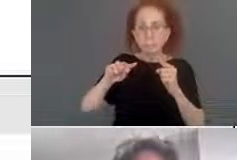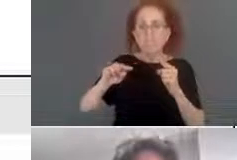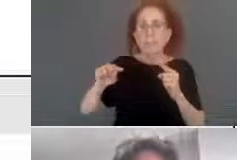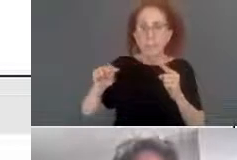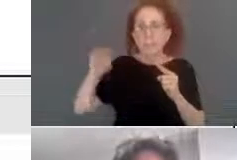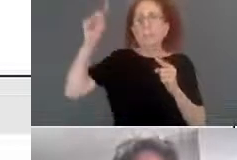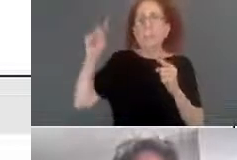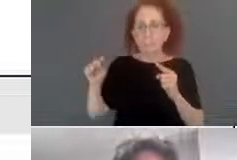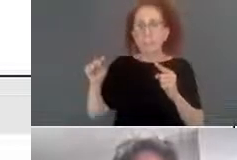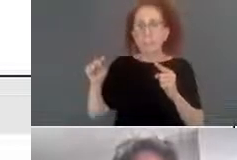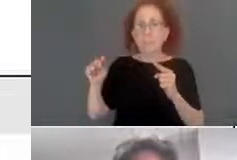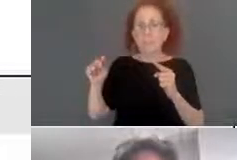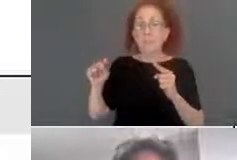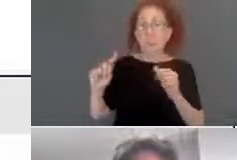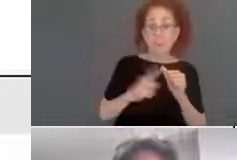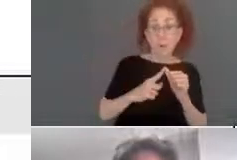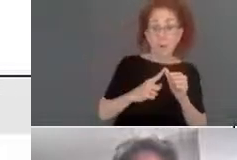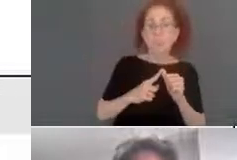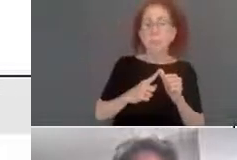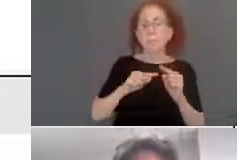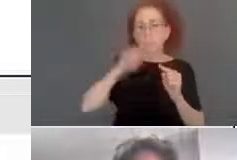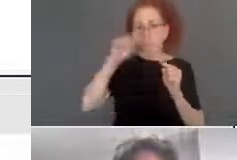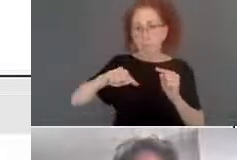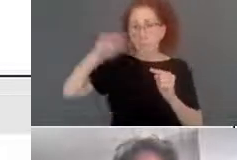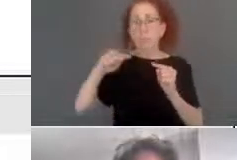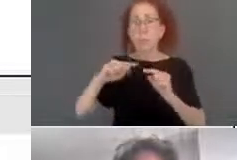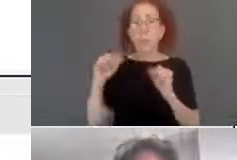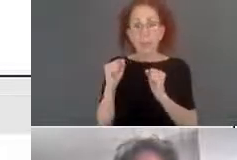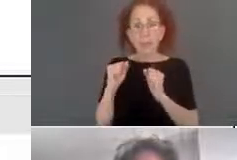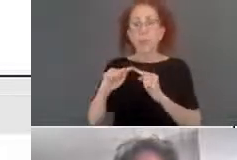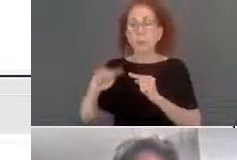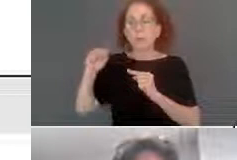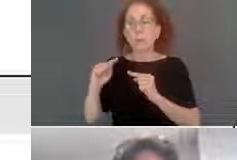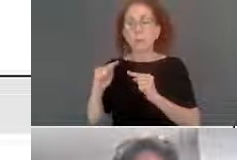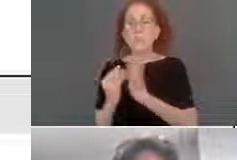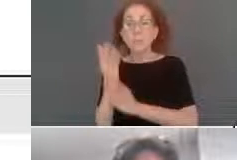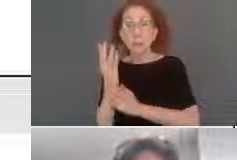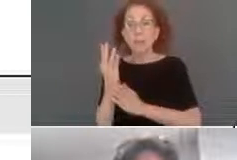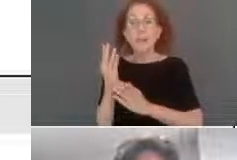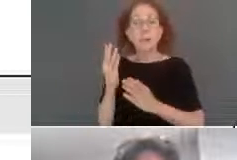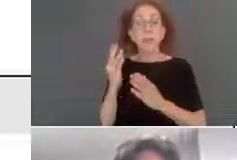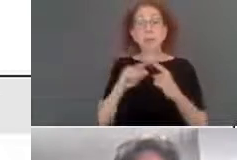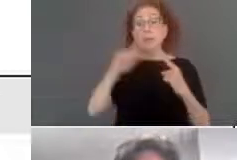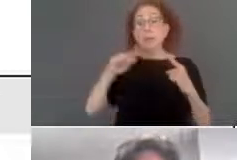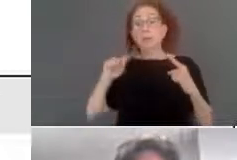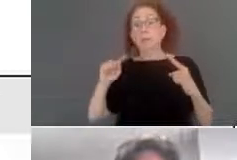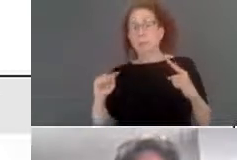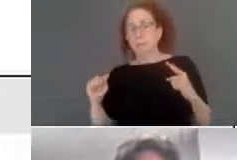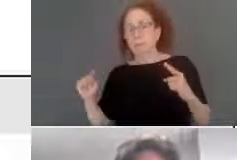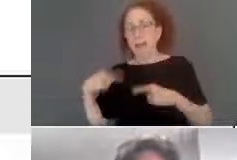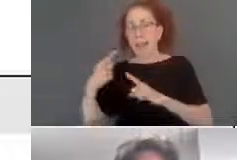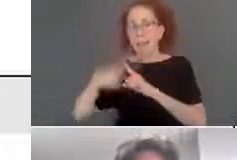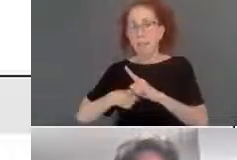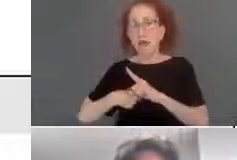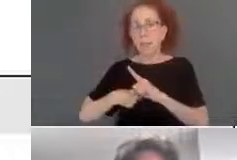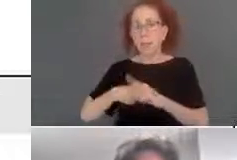our winter and spring spikes. And we came down to the lowest we've really been over the past month. And if